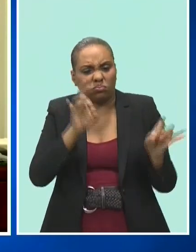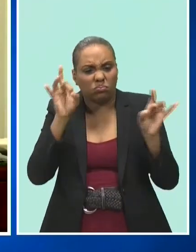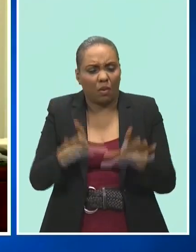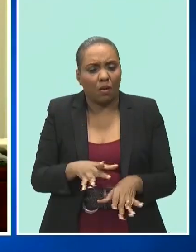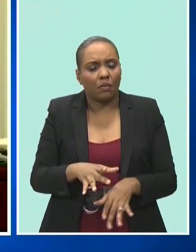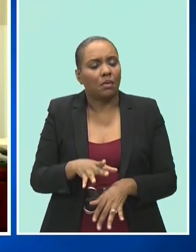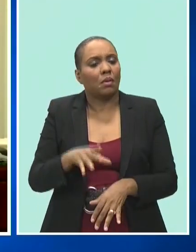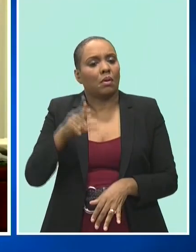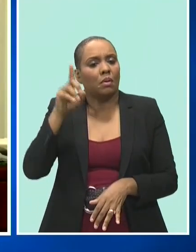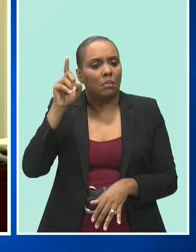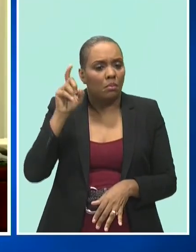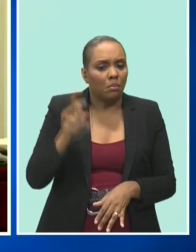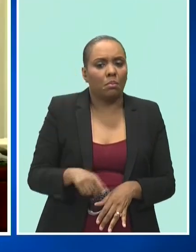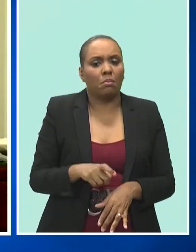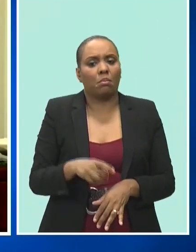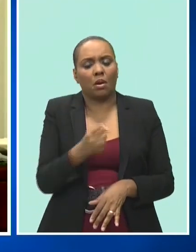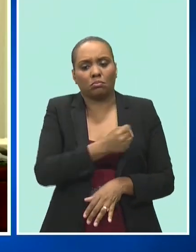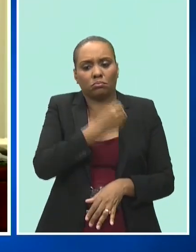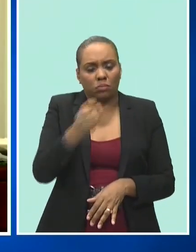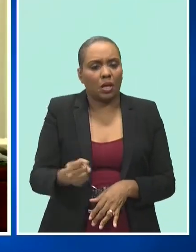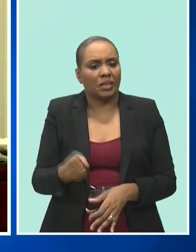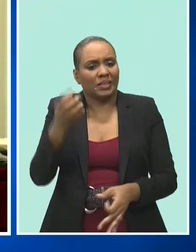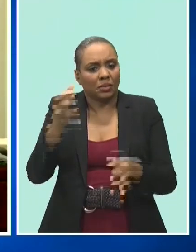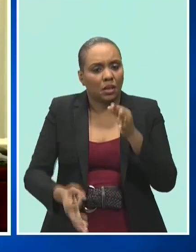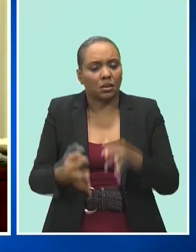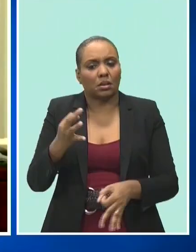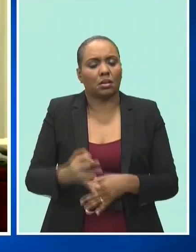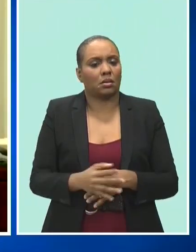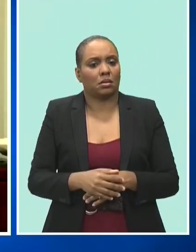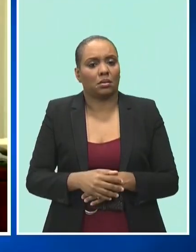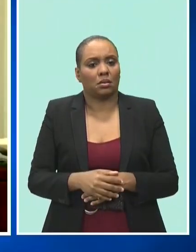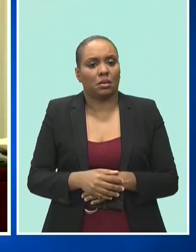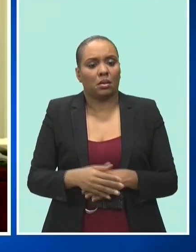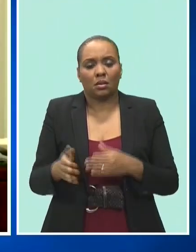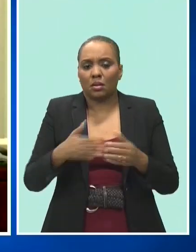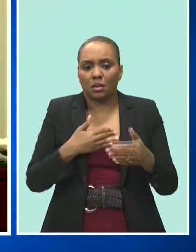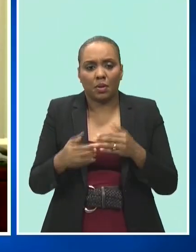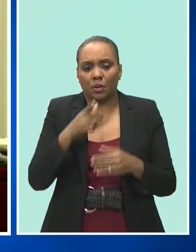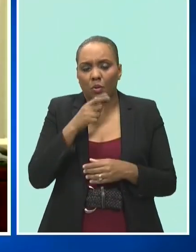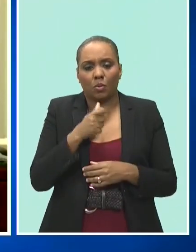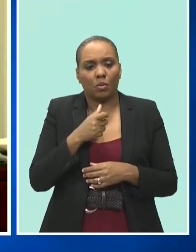to be brought to justice, and it can only happen with right-thinking